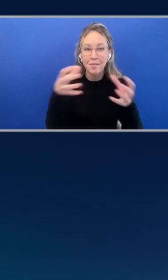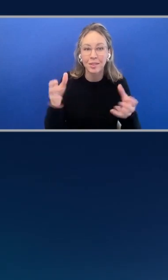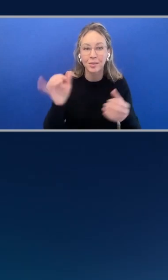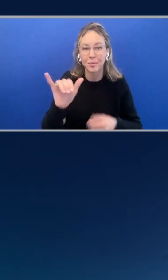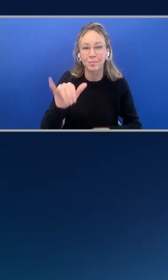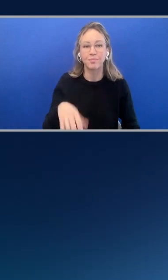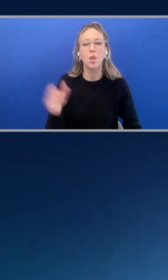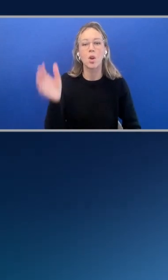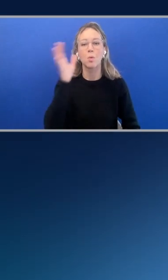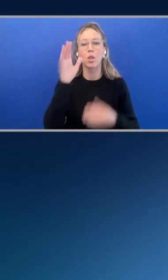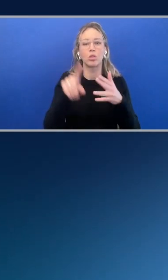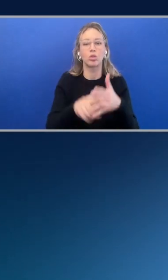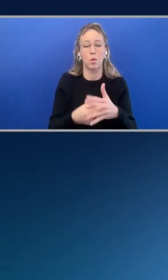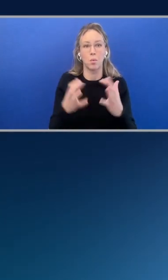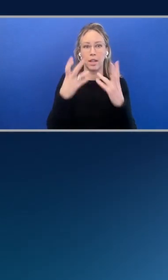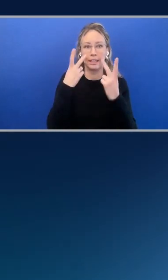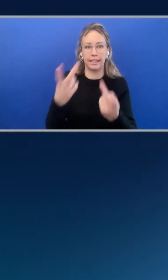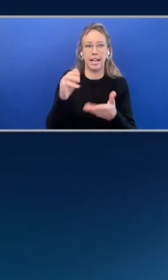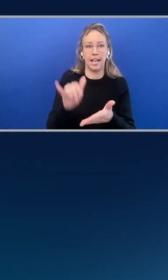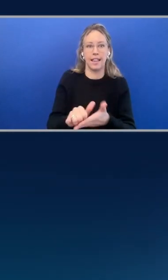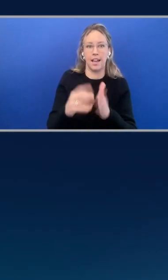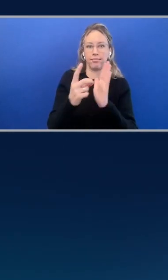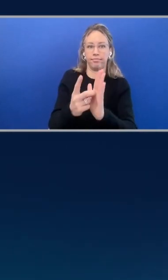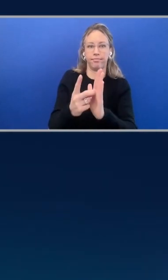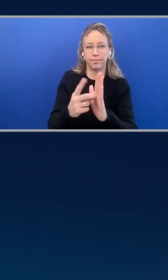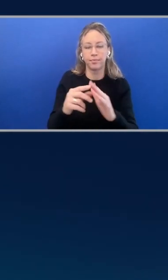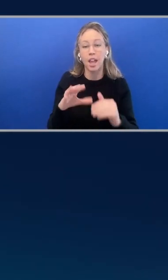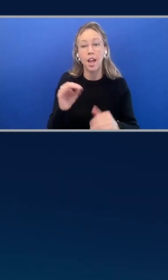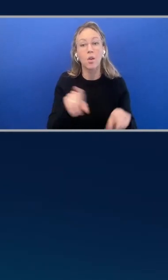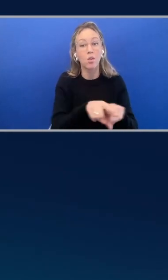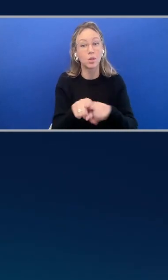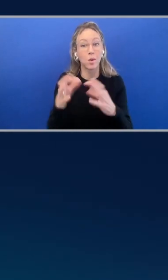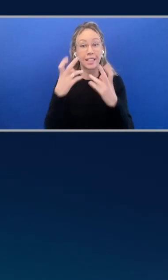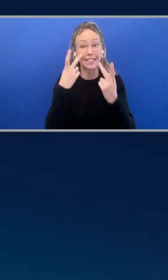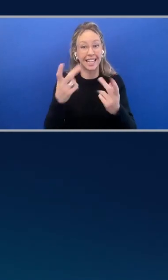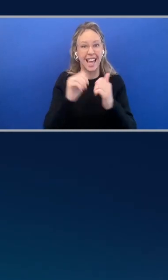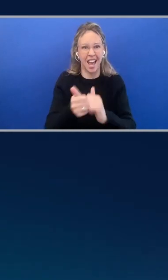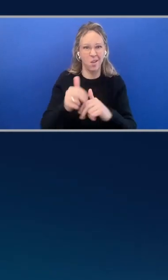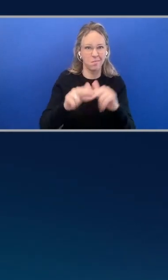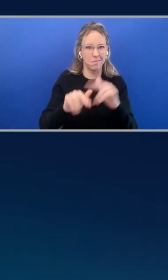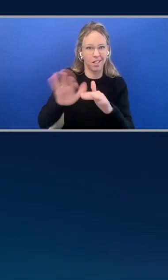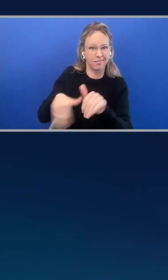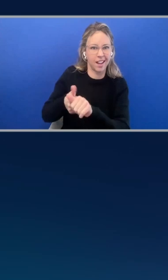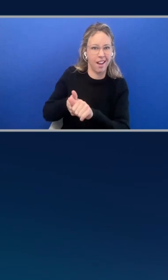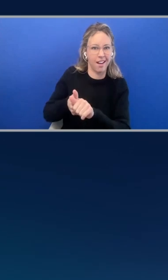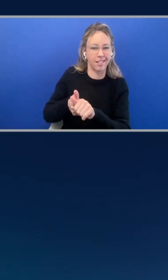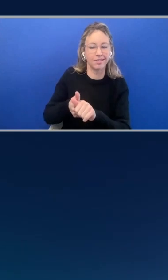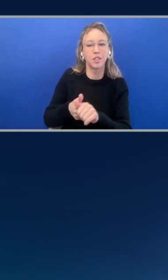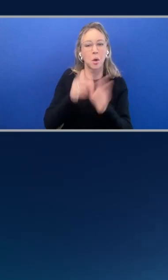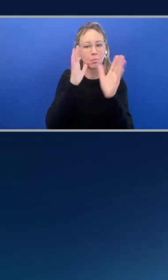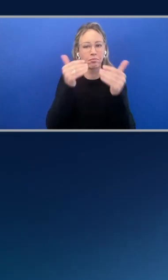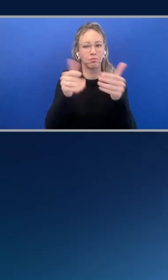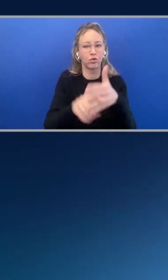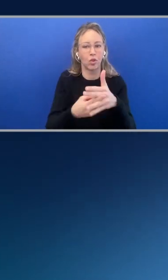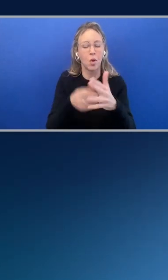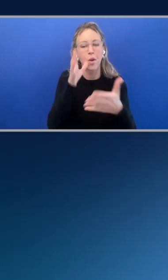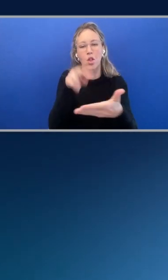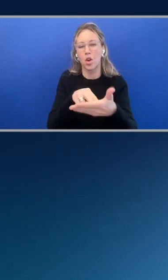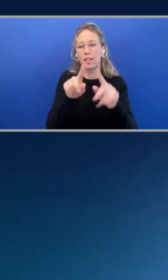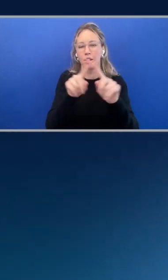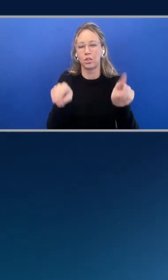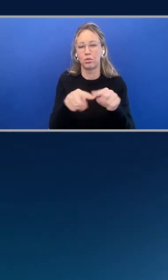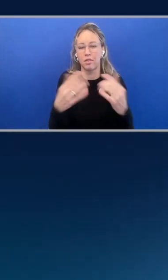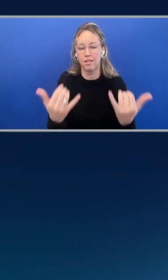it off to Suresh to actually see this thing in action, and more importantly, see how this thing is being built. So, Suresh, take us off. We're gonna look at Suresh's screen right now,